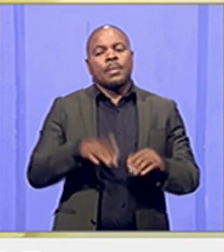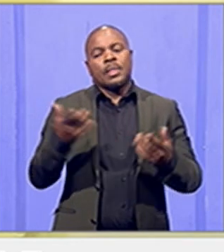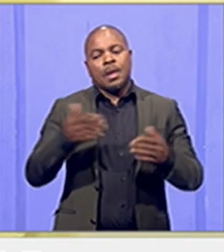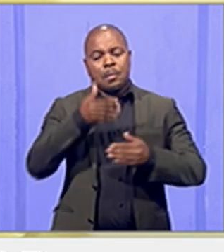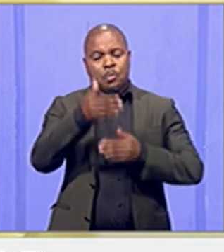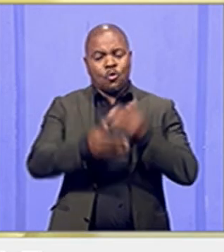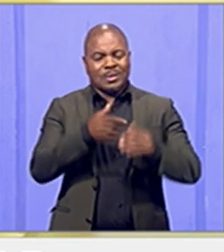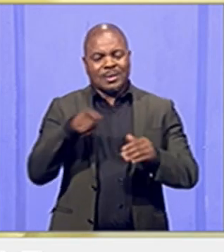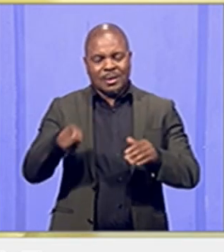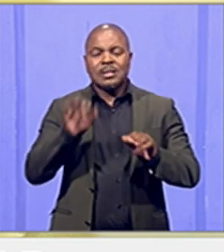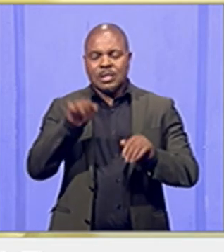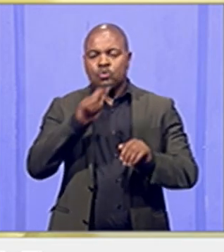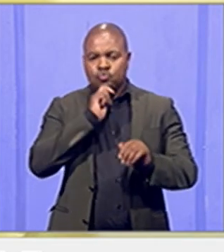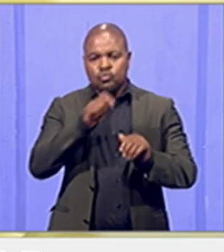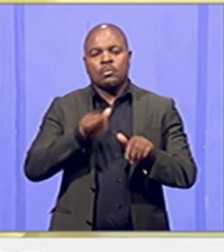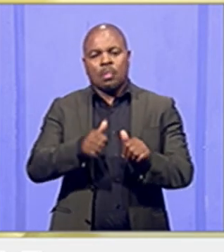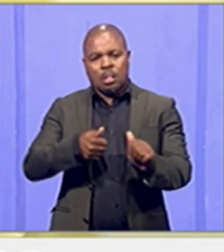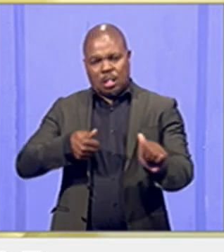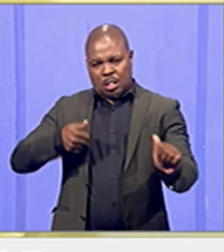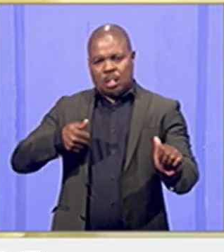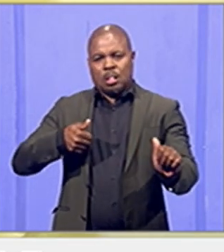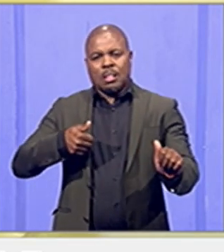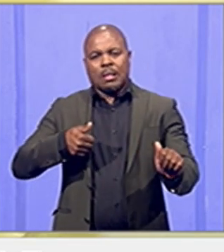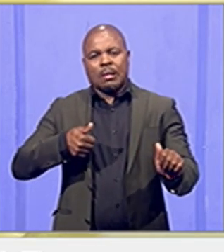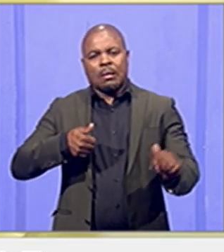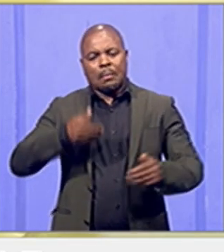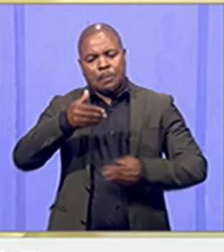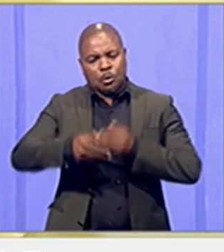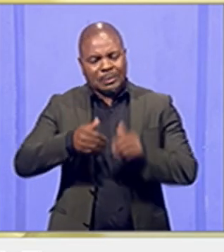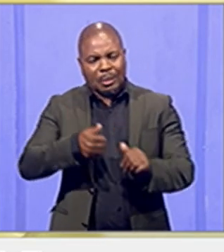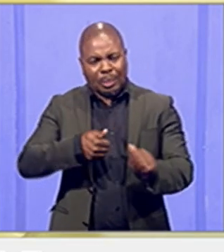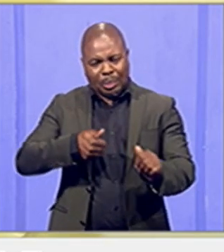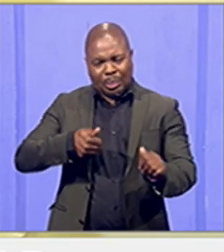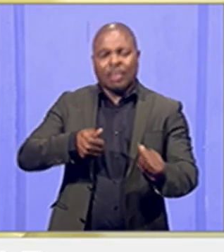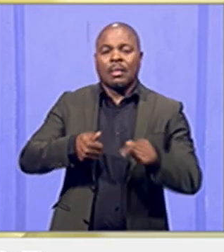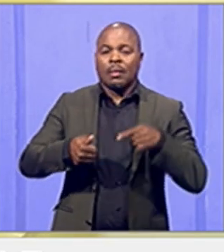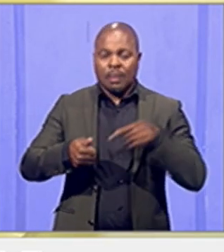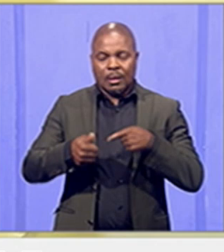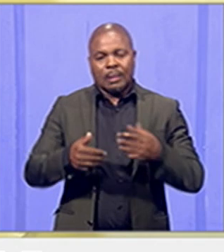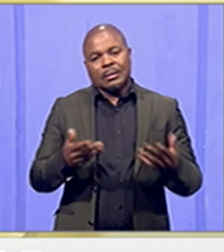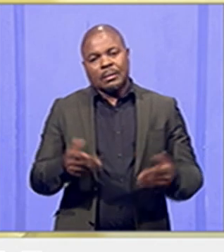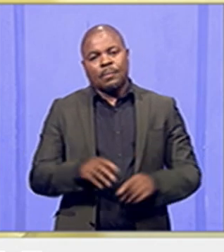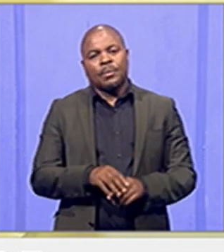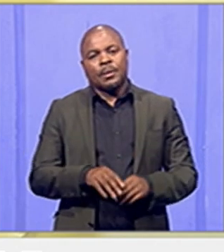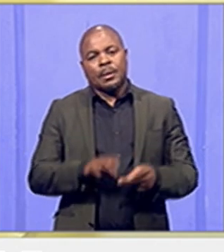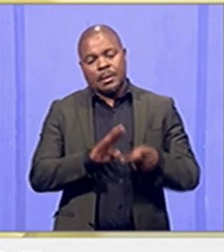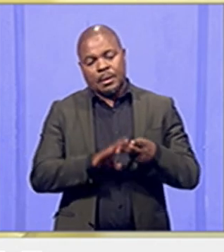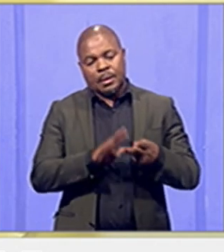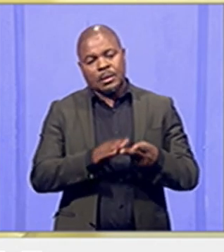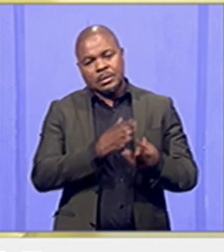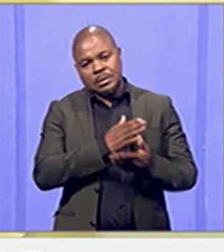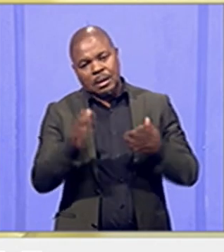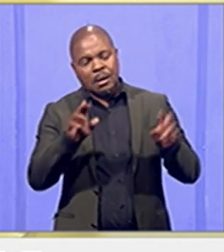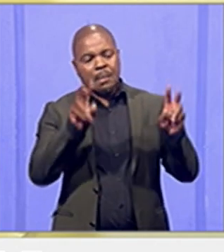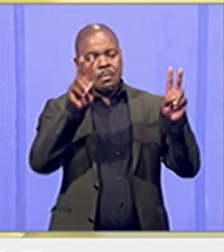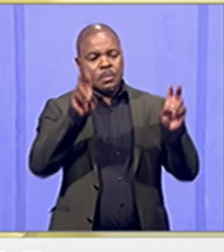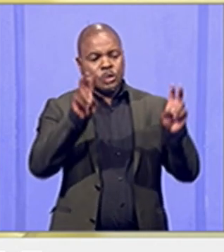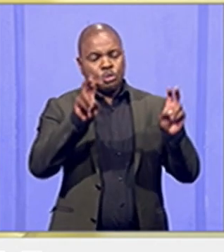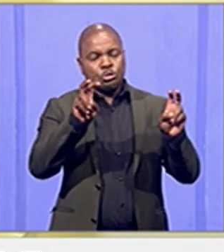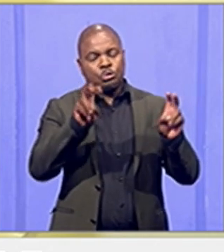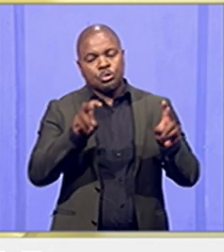if you like. It did not help that there were issues that were